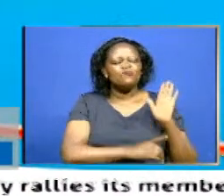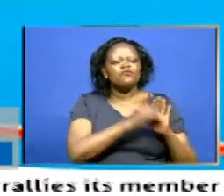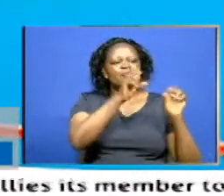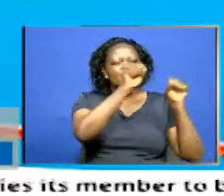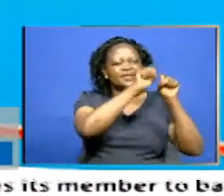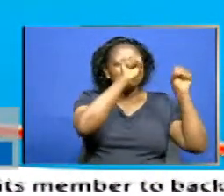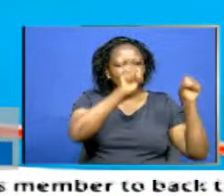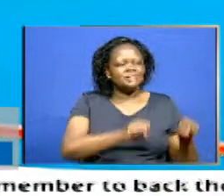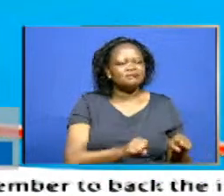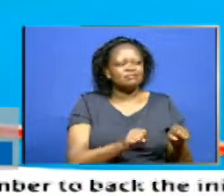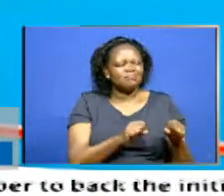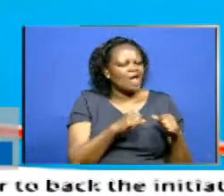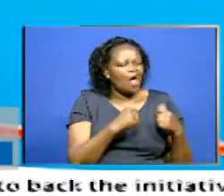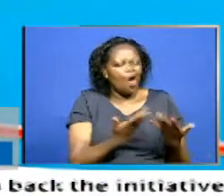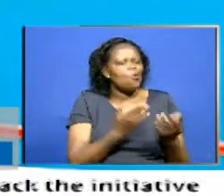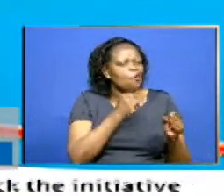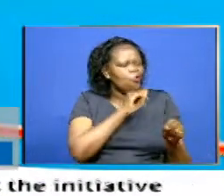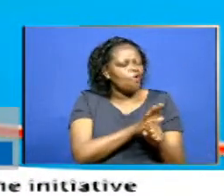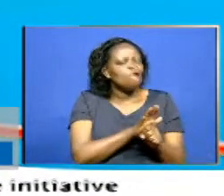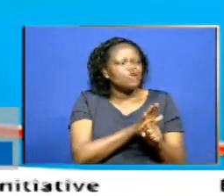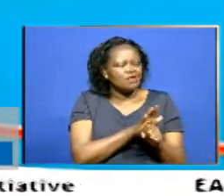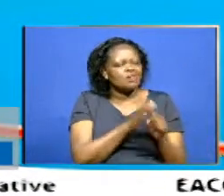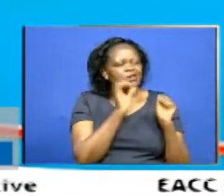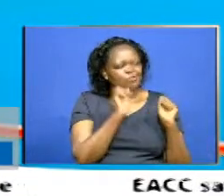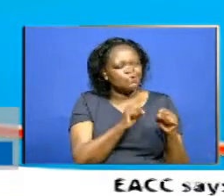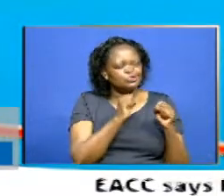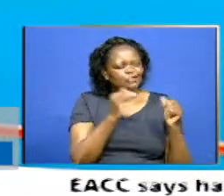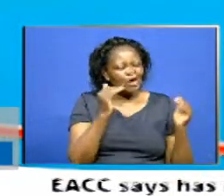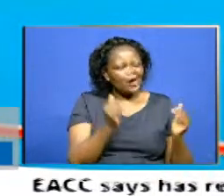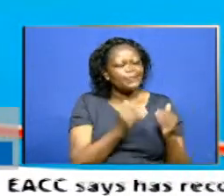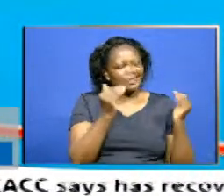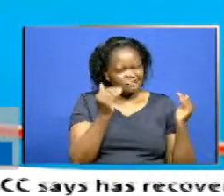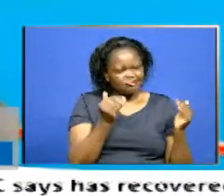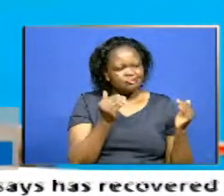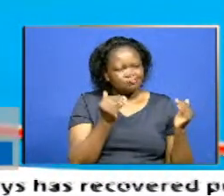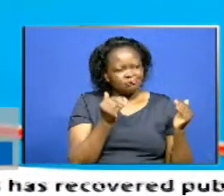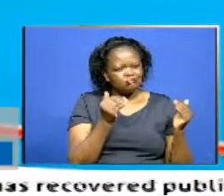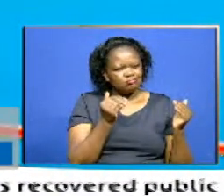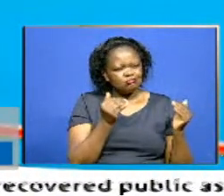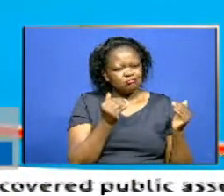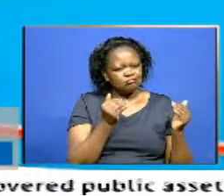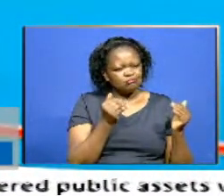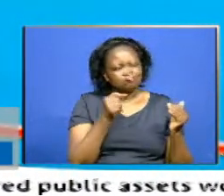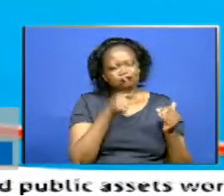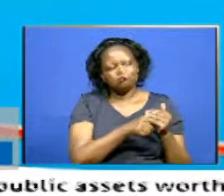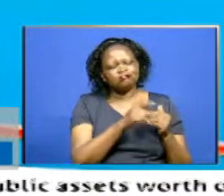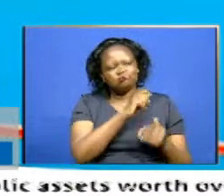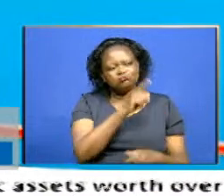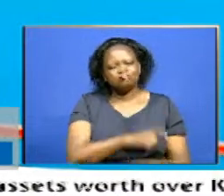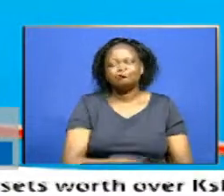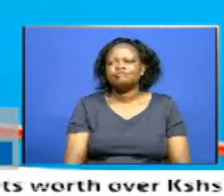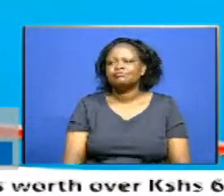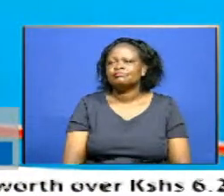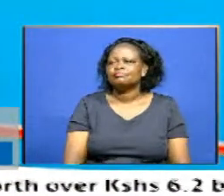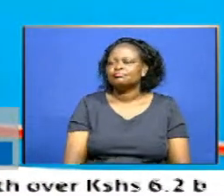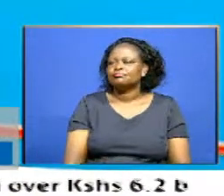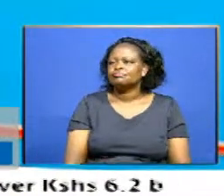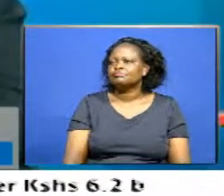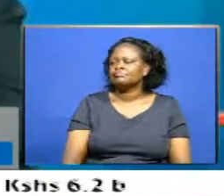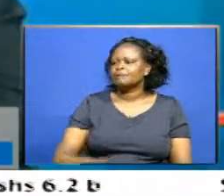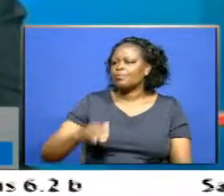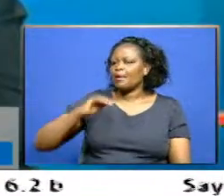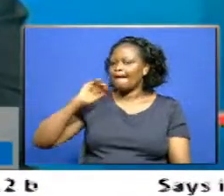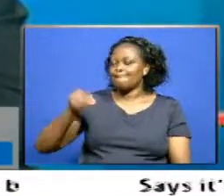Yeah. How is COVID likely to impact or to complicate your operations? So the Urban Early Warning,